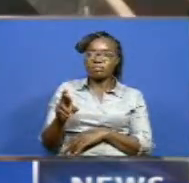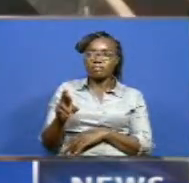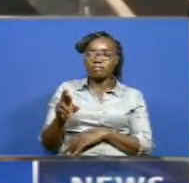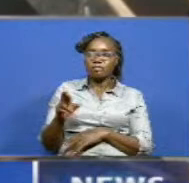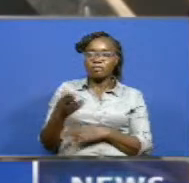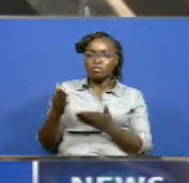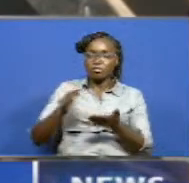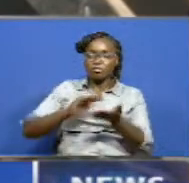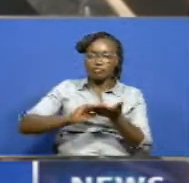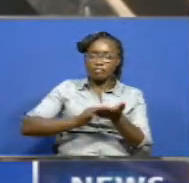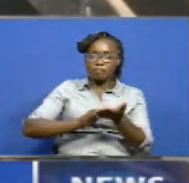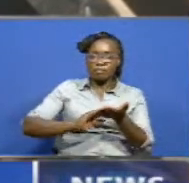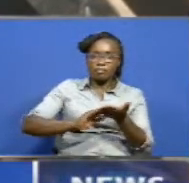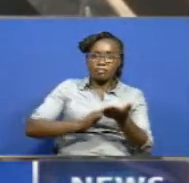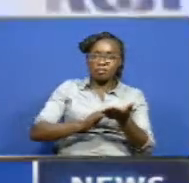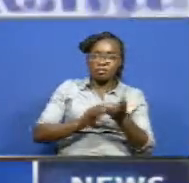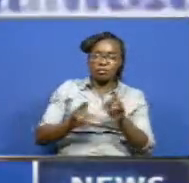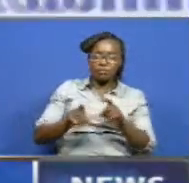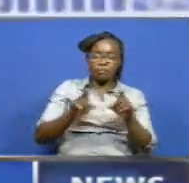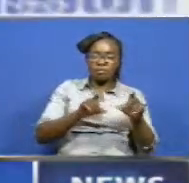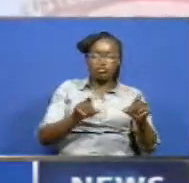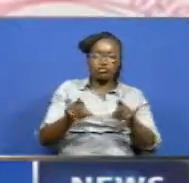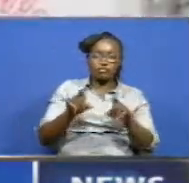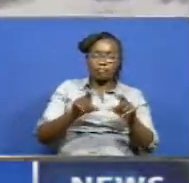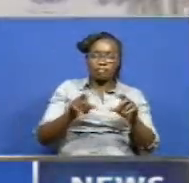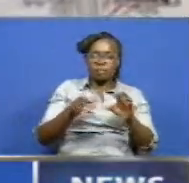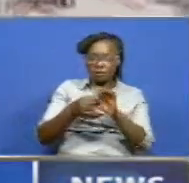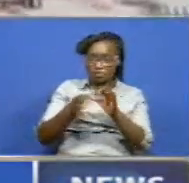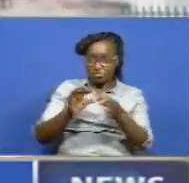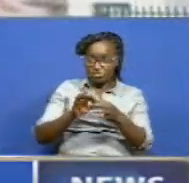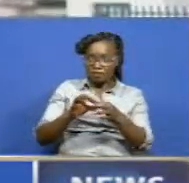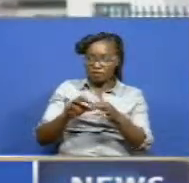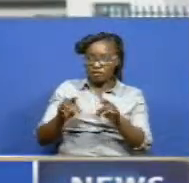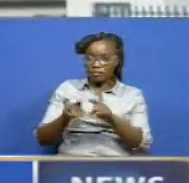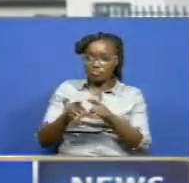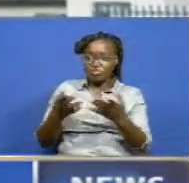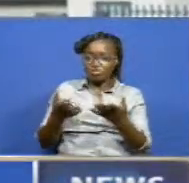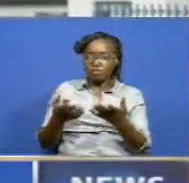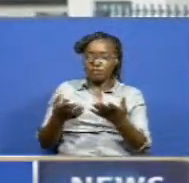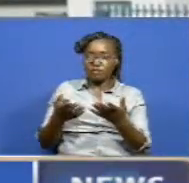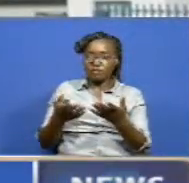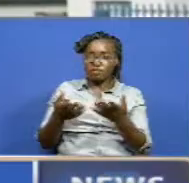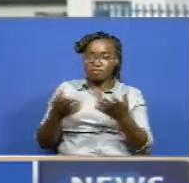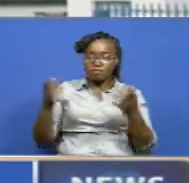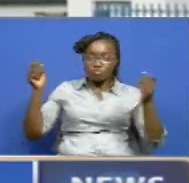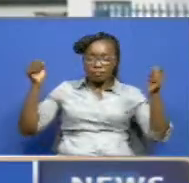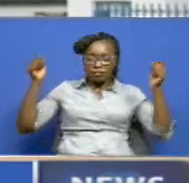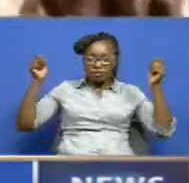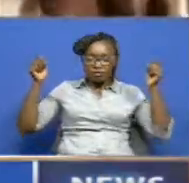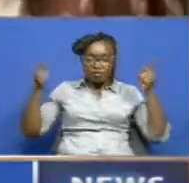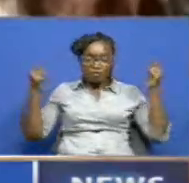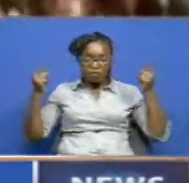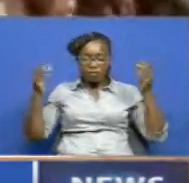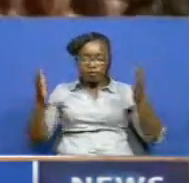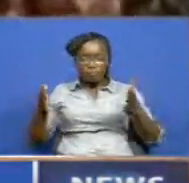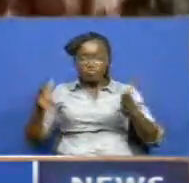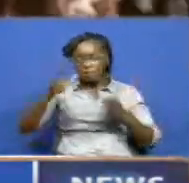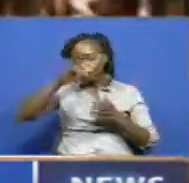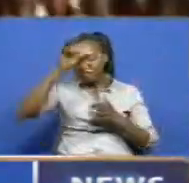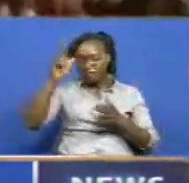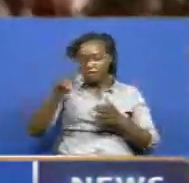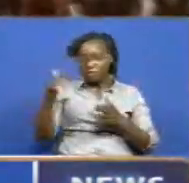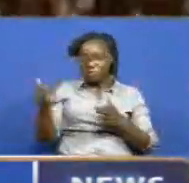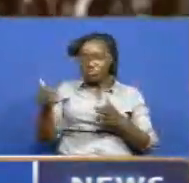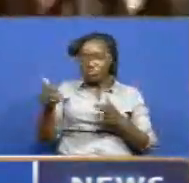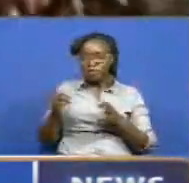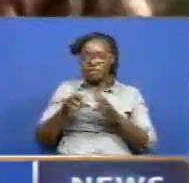wagons are also being rehabilitated. The freight is expected to get herders and livestock farmers in Laikipia and adjacent areas, market for